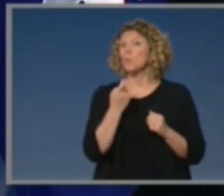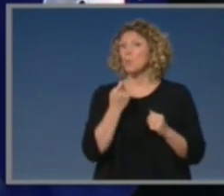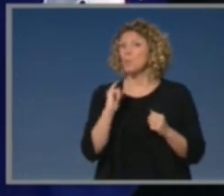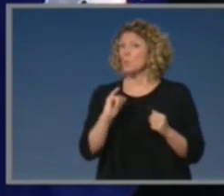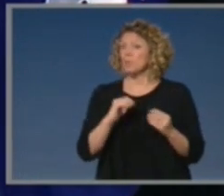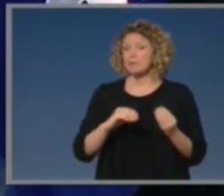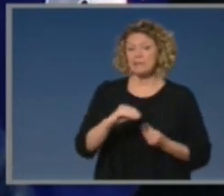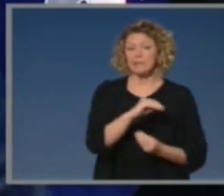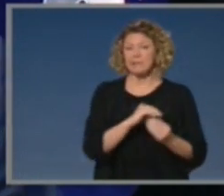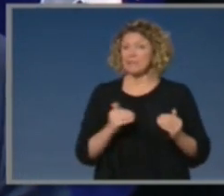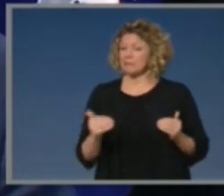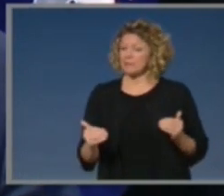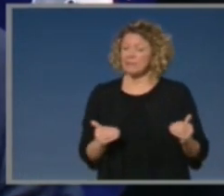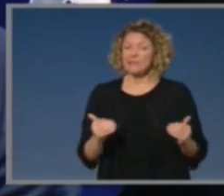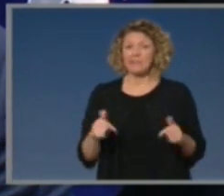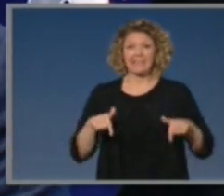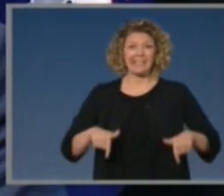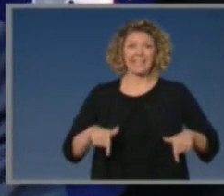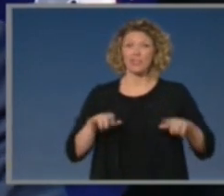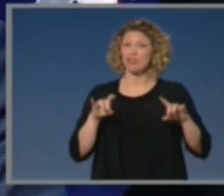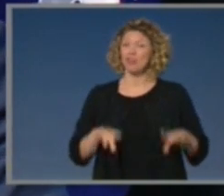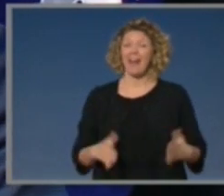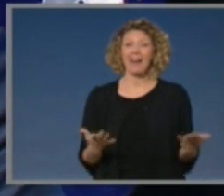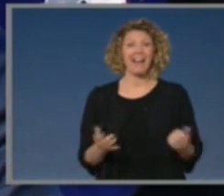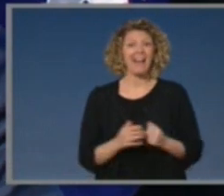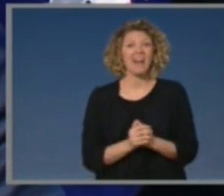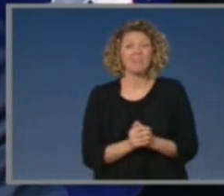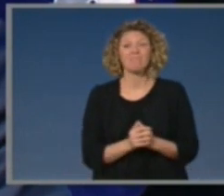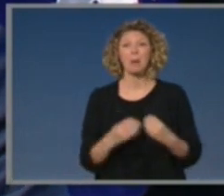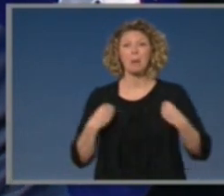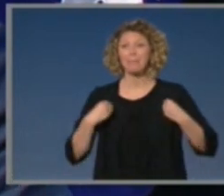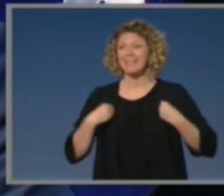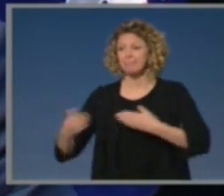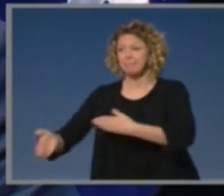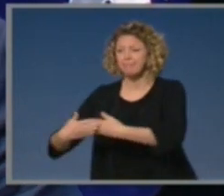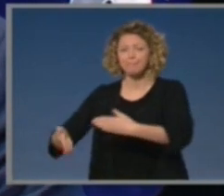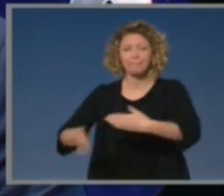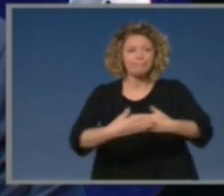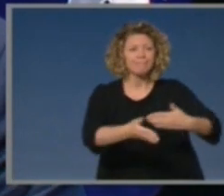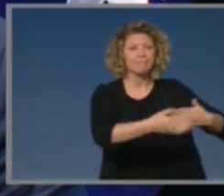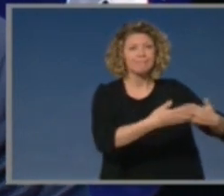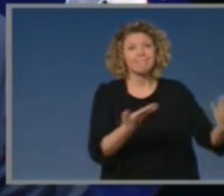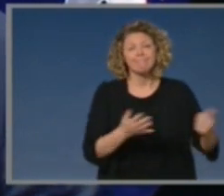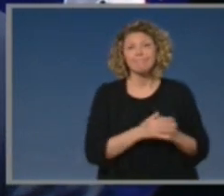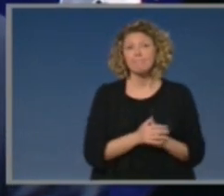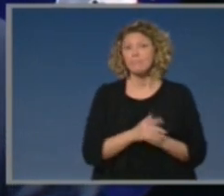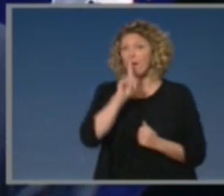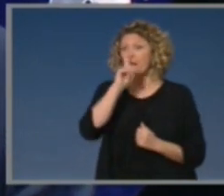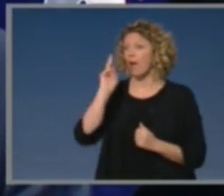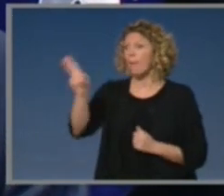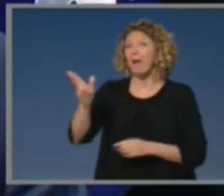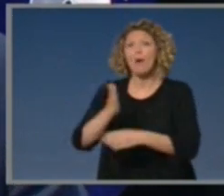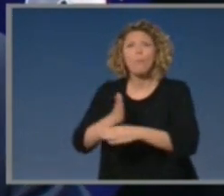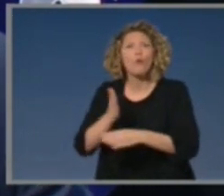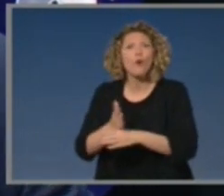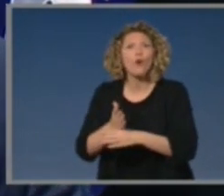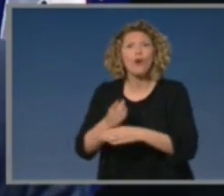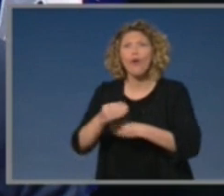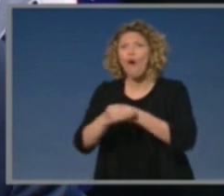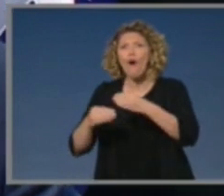Australians in a position where they're unable to open their businesses, unable to go back to their offices, children unable to go back to